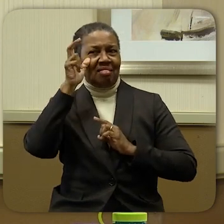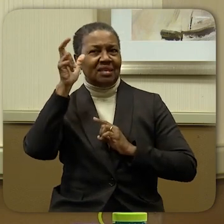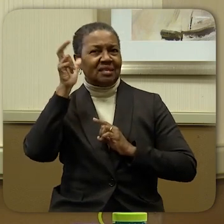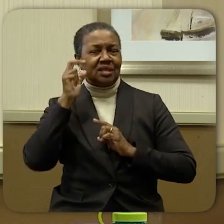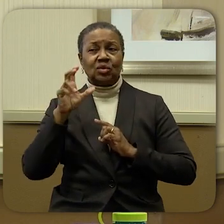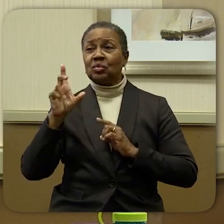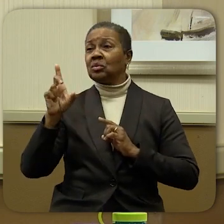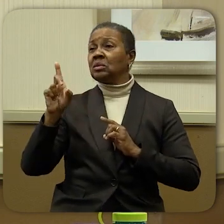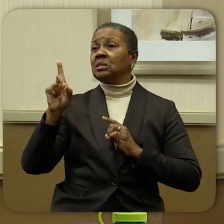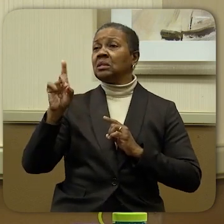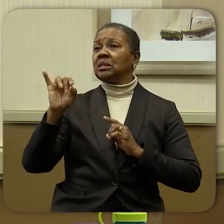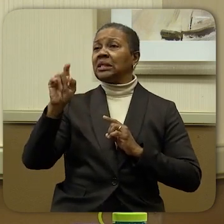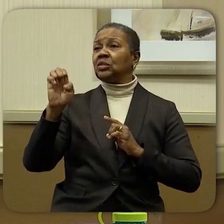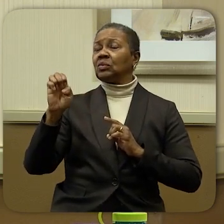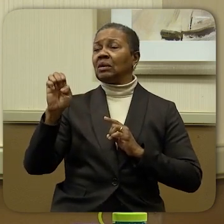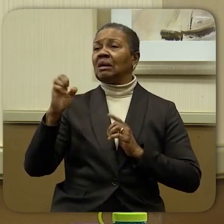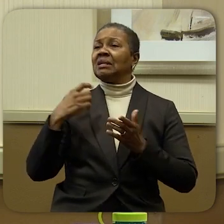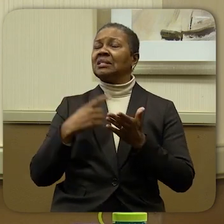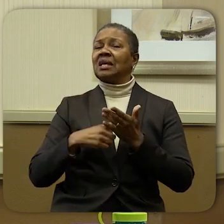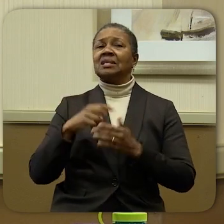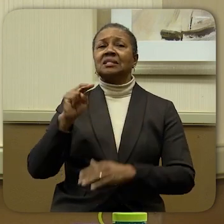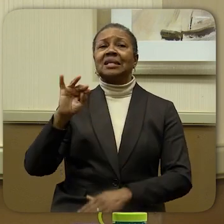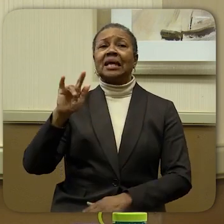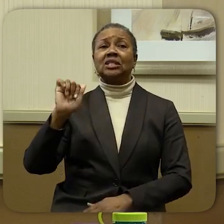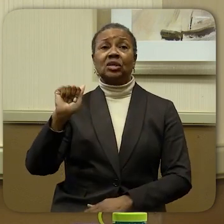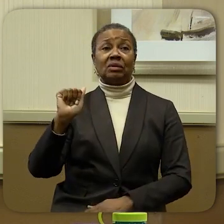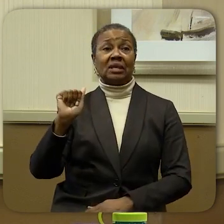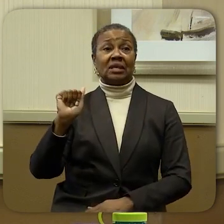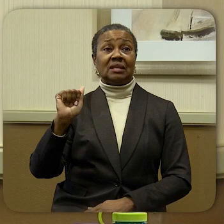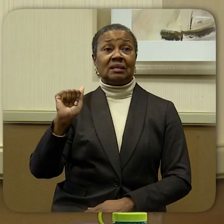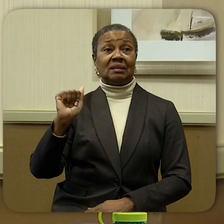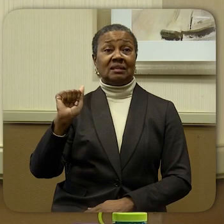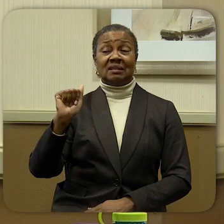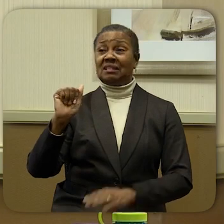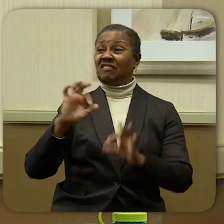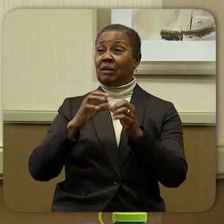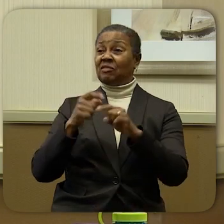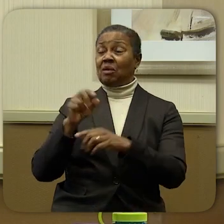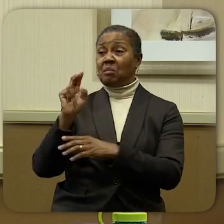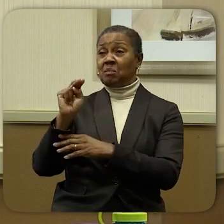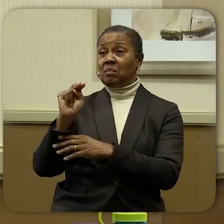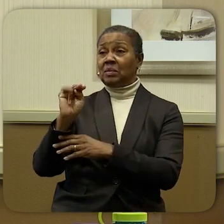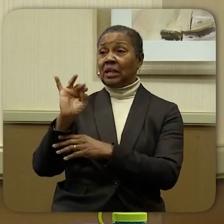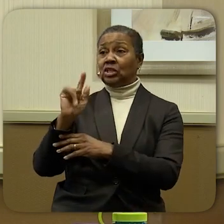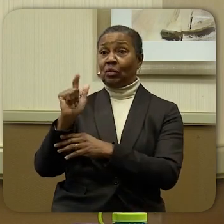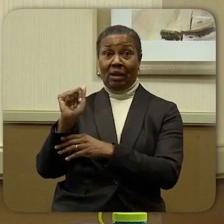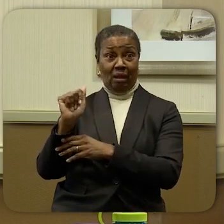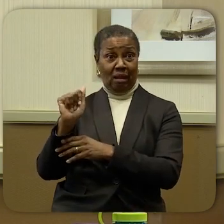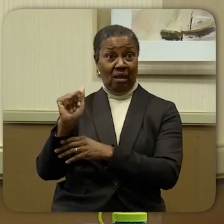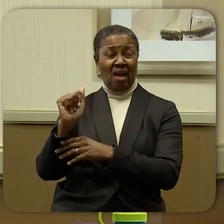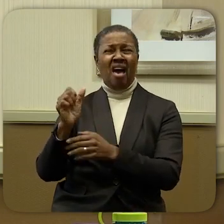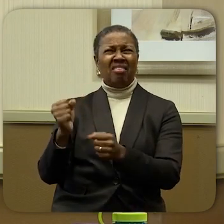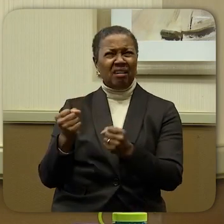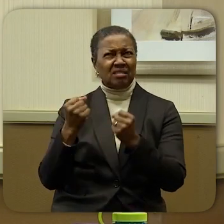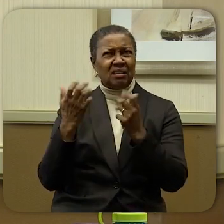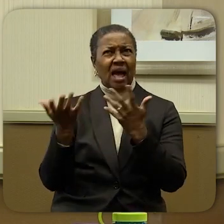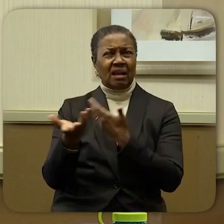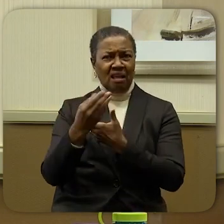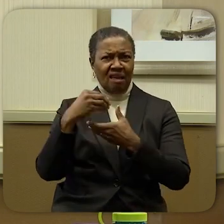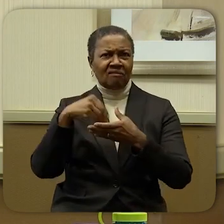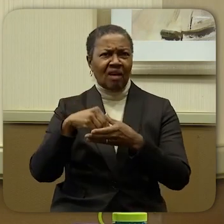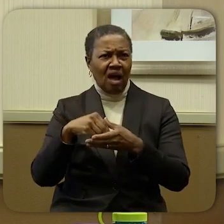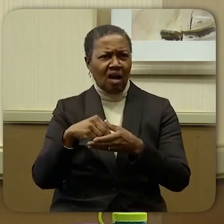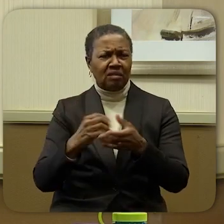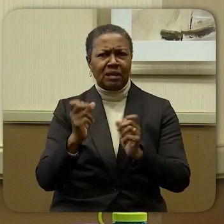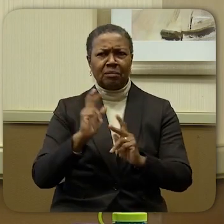the Nigerian family is so many pieces to the puzzle, and a lot of people are